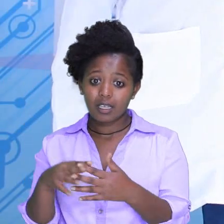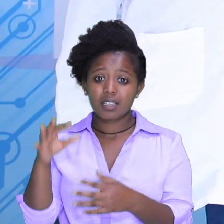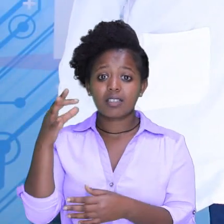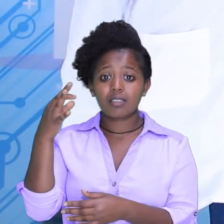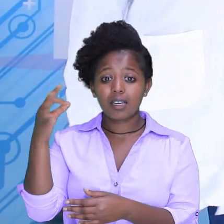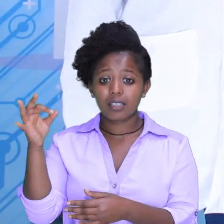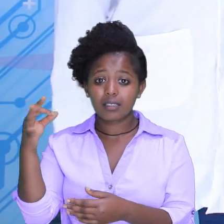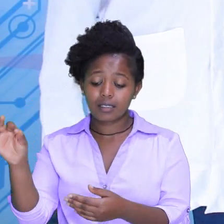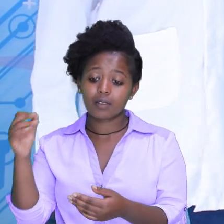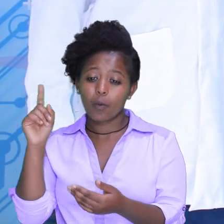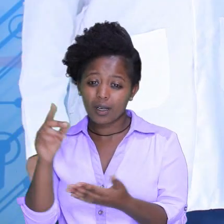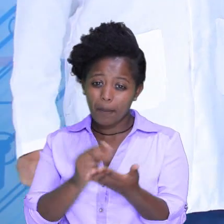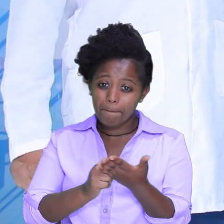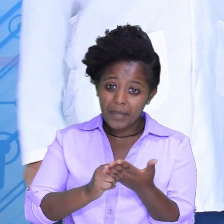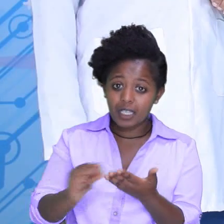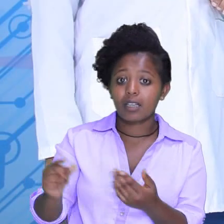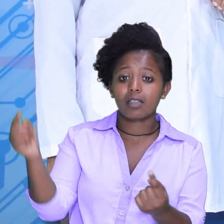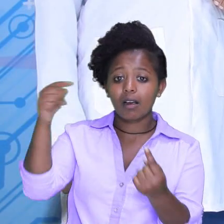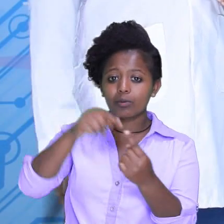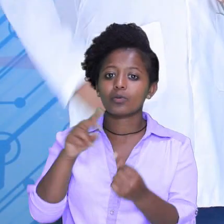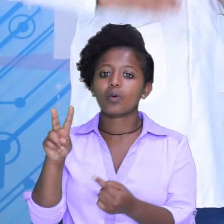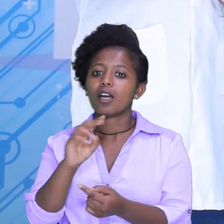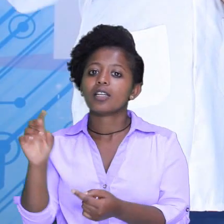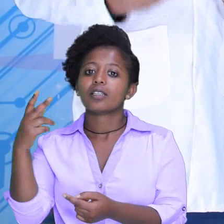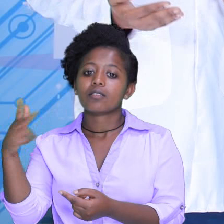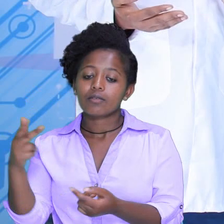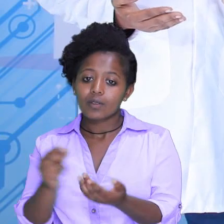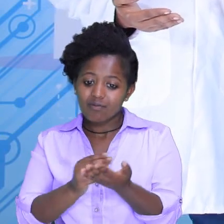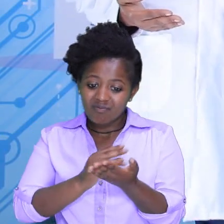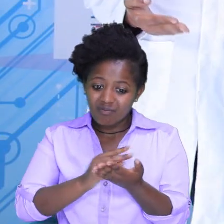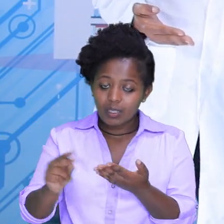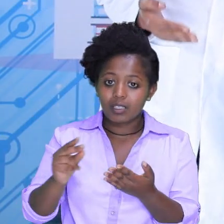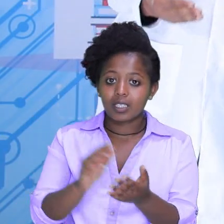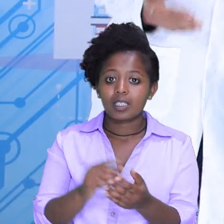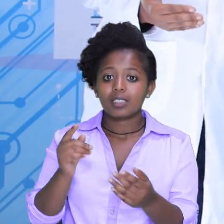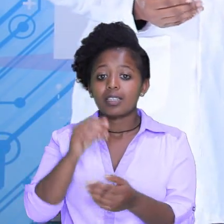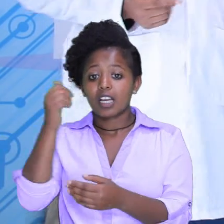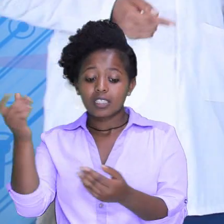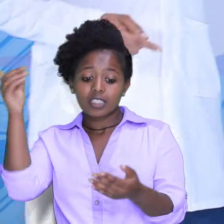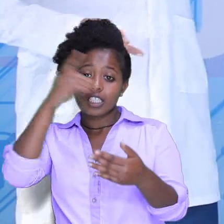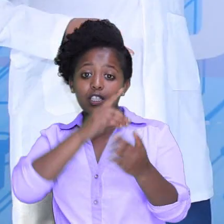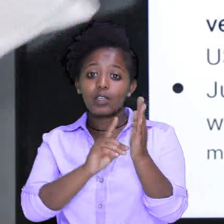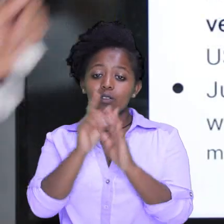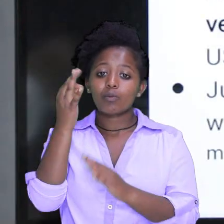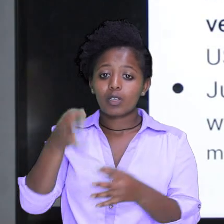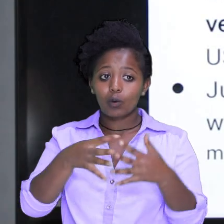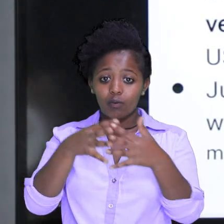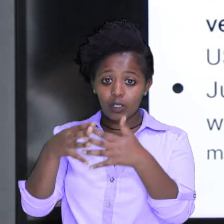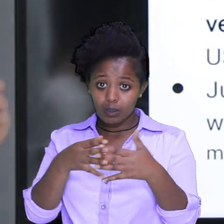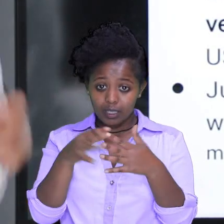91 billion to 230 billions. The other development of USA,